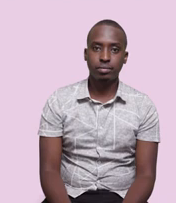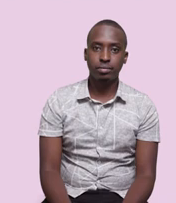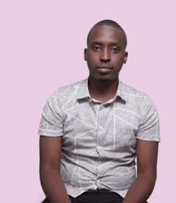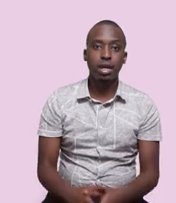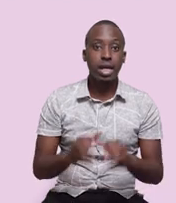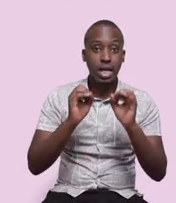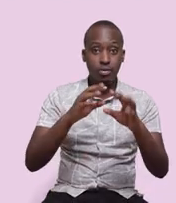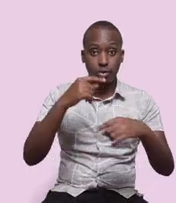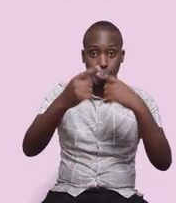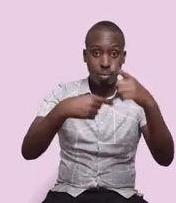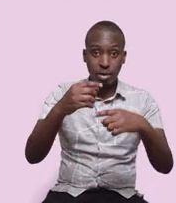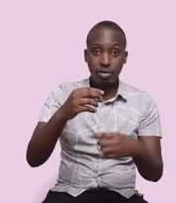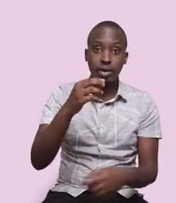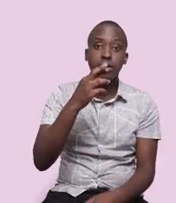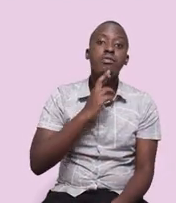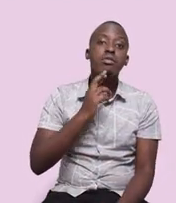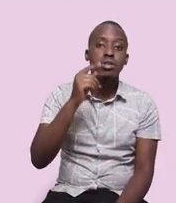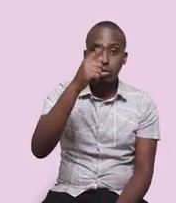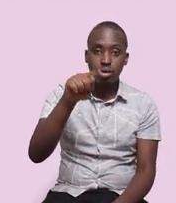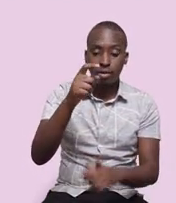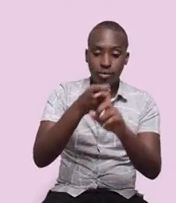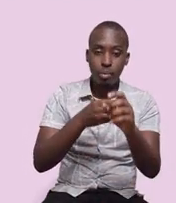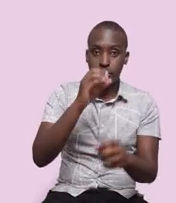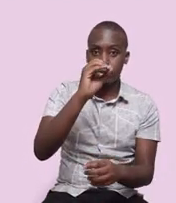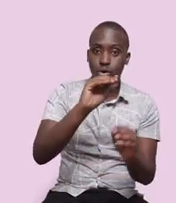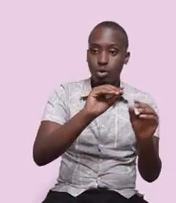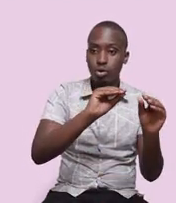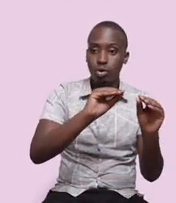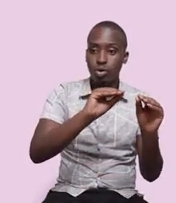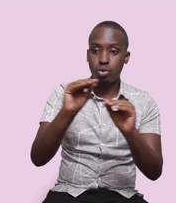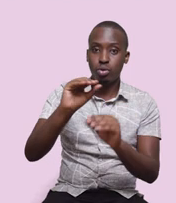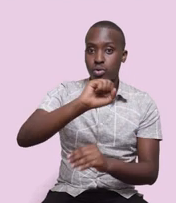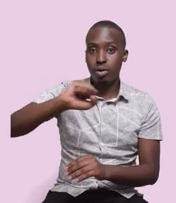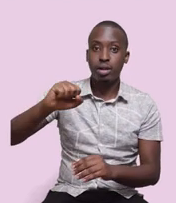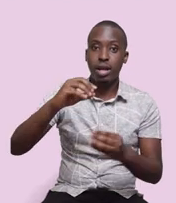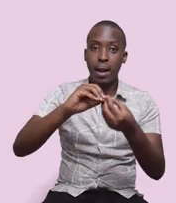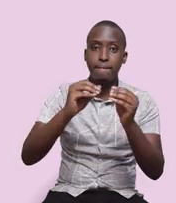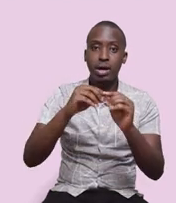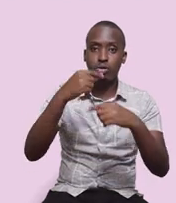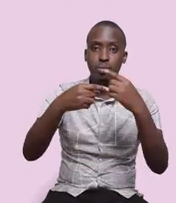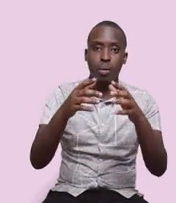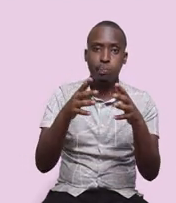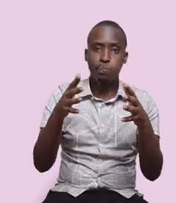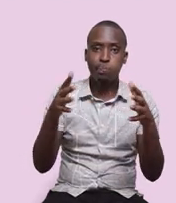As we move the red dot from 0 to the right, the number becomes bigger.